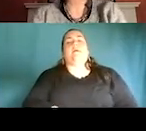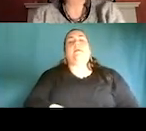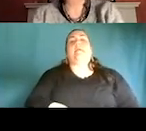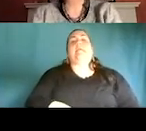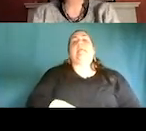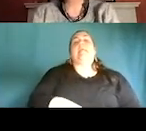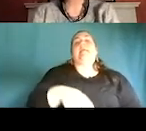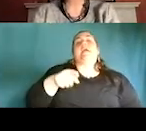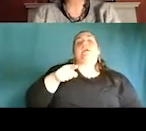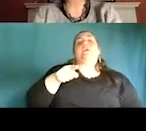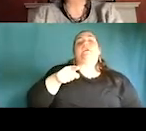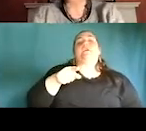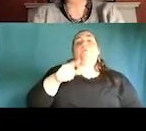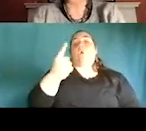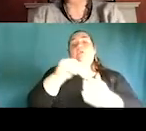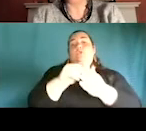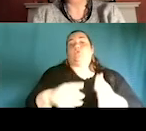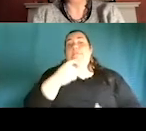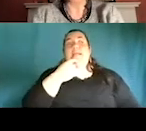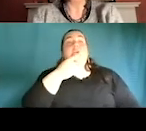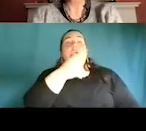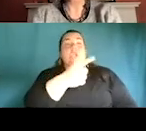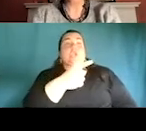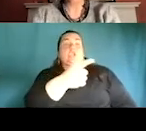also helped solidify my voice as an instructor."